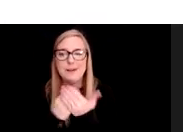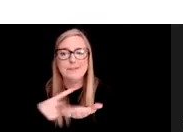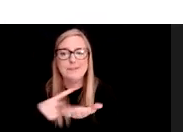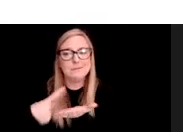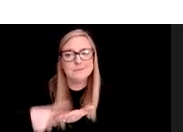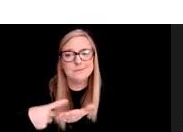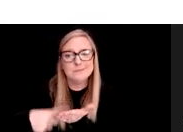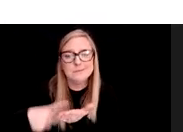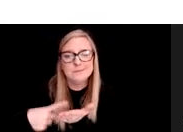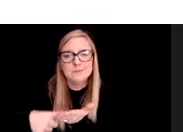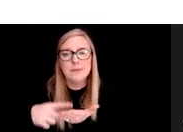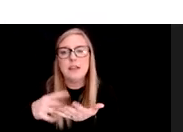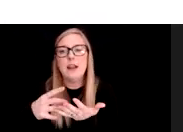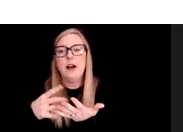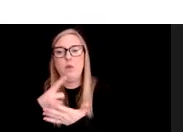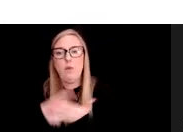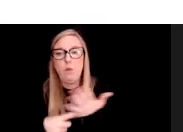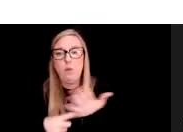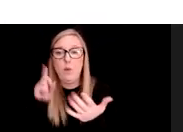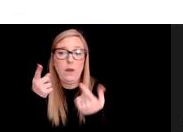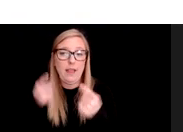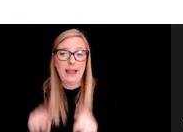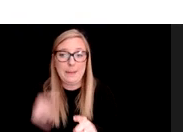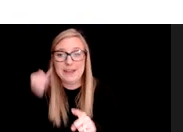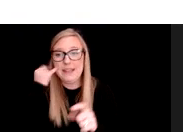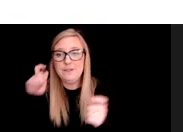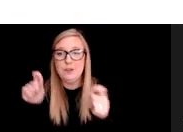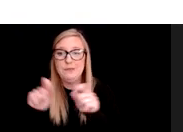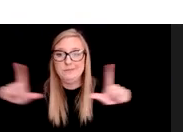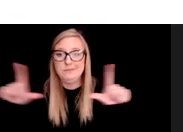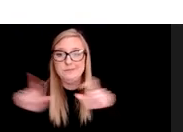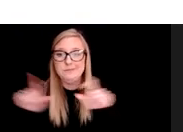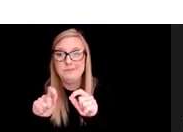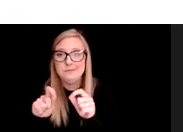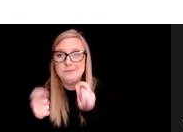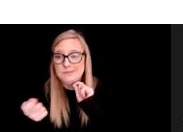and how that behaves when it's manipulated.